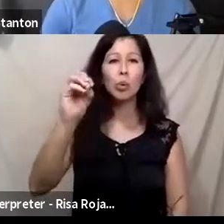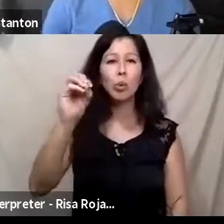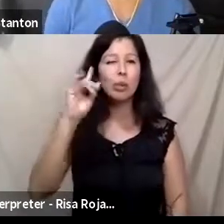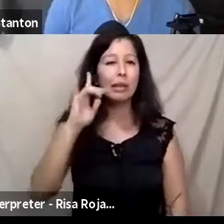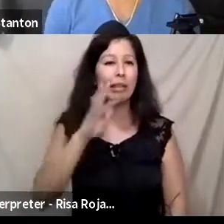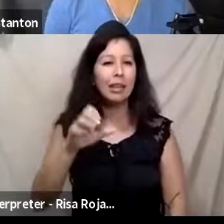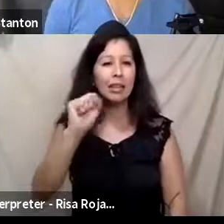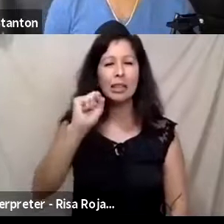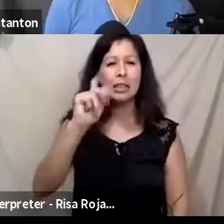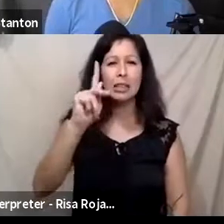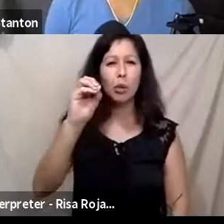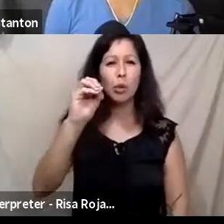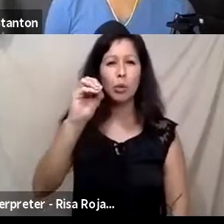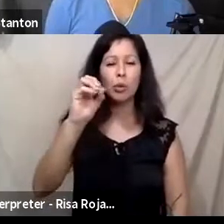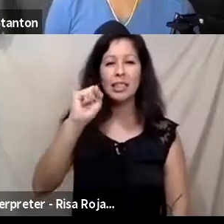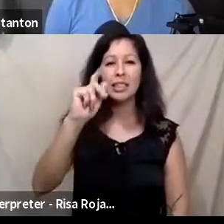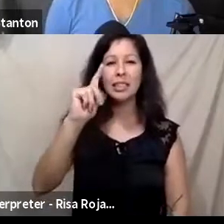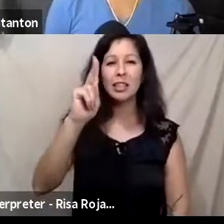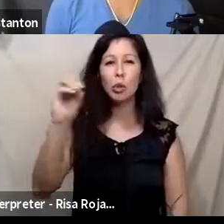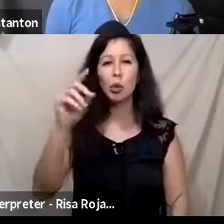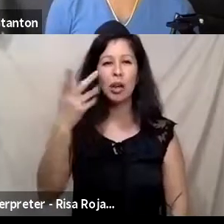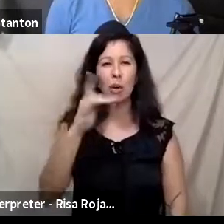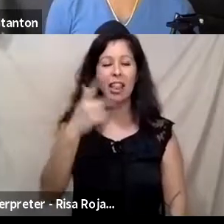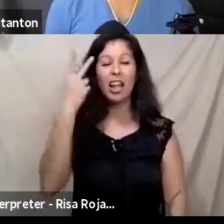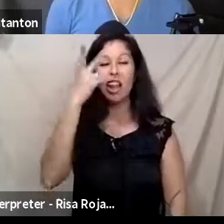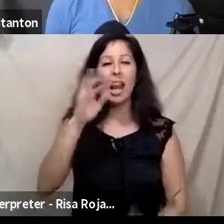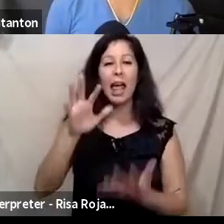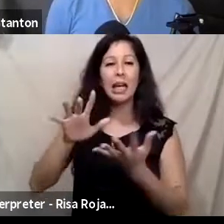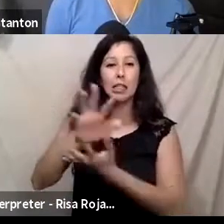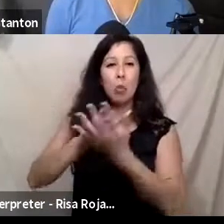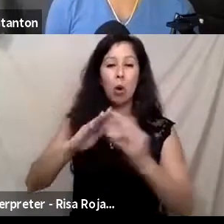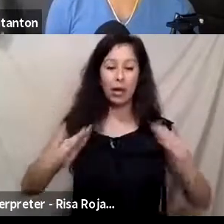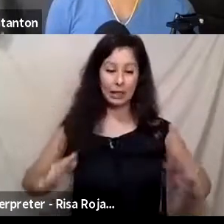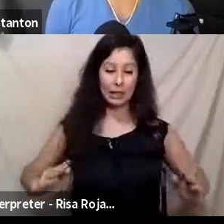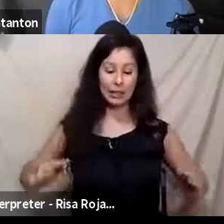And I said, what is sku'ul? And he said, it's like the smoke spiraling up through the teepee hole.